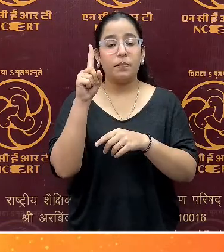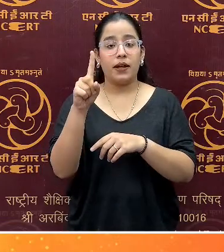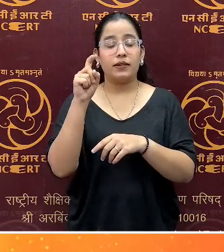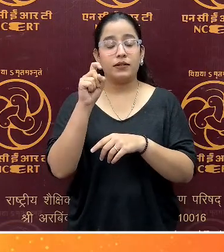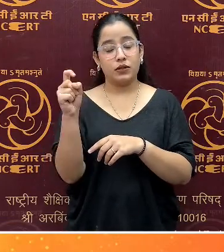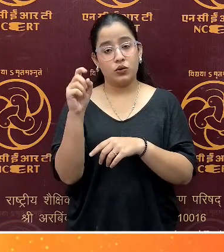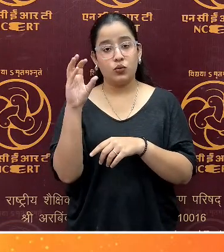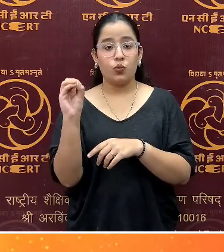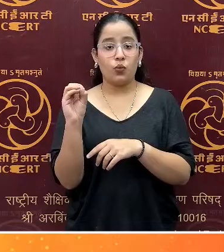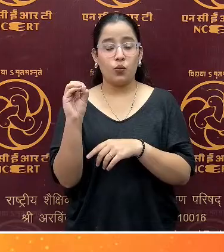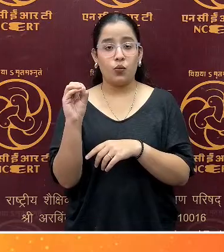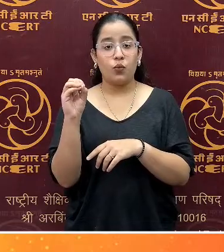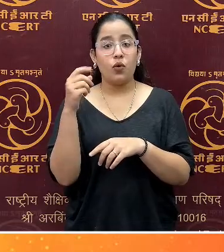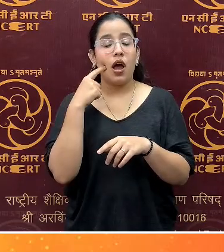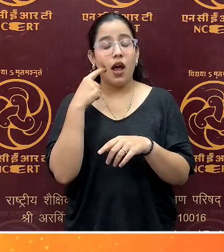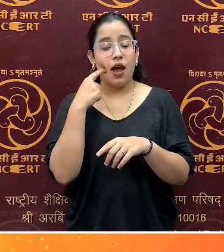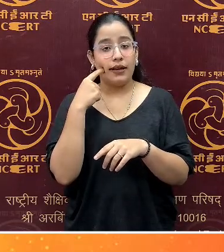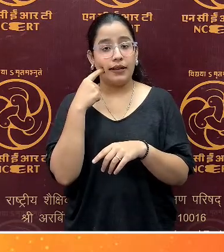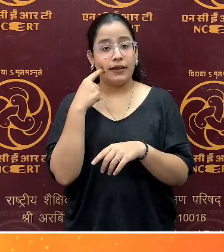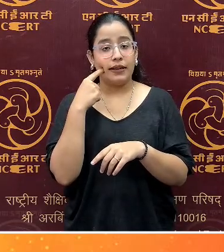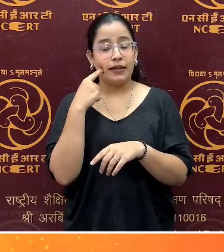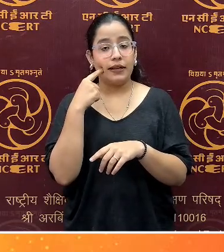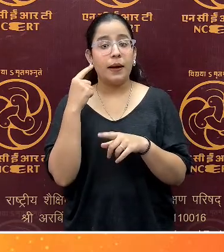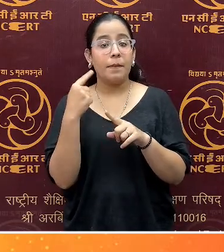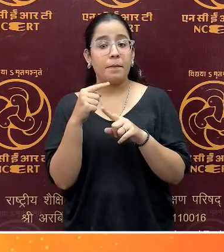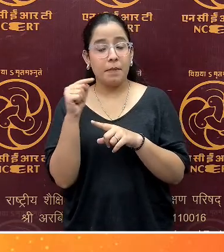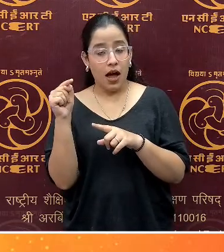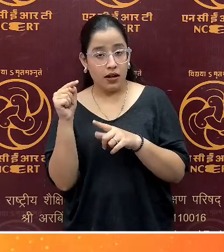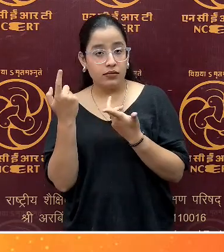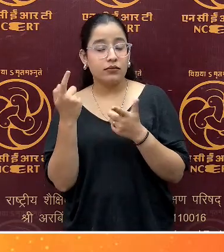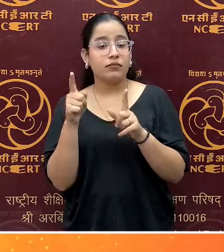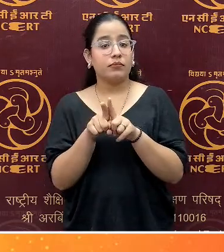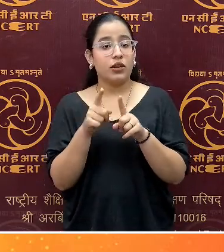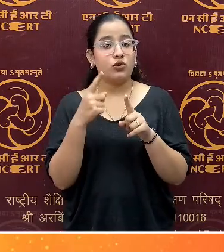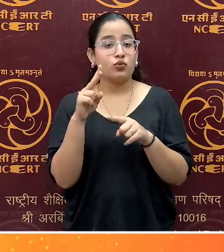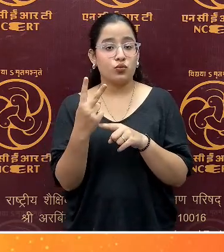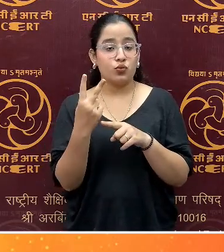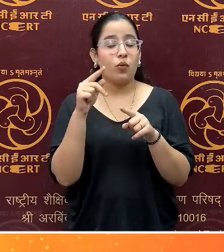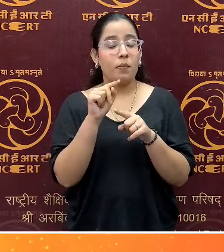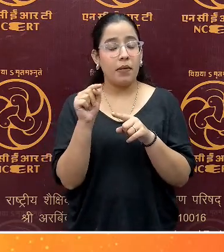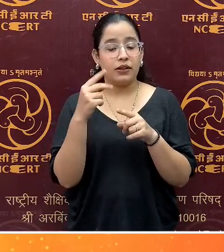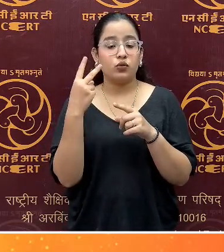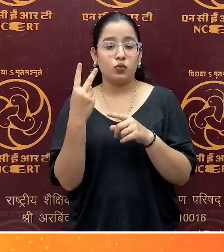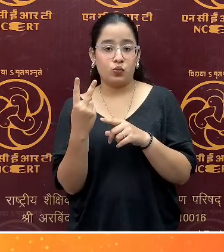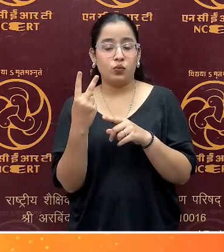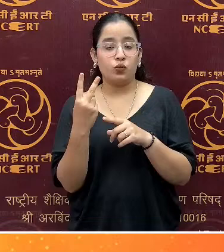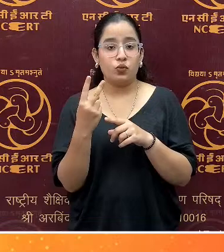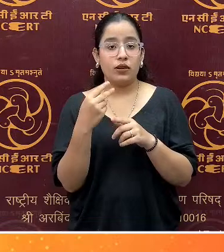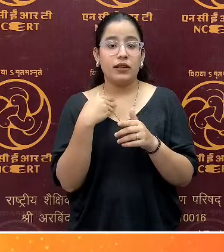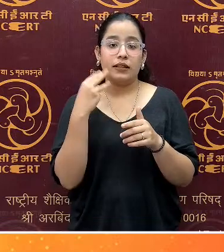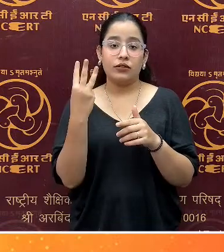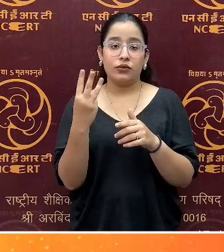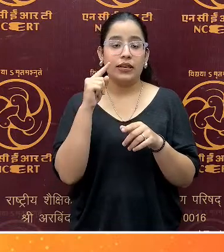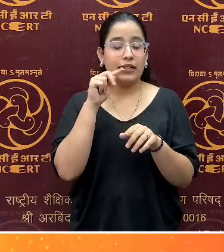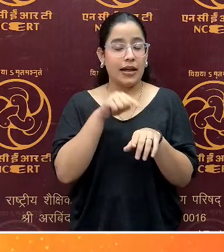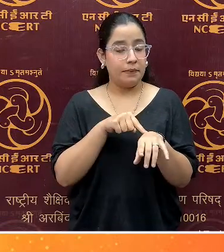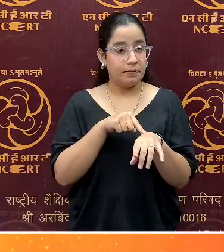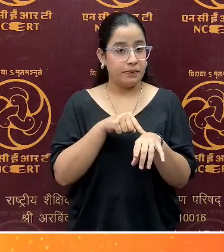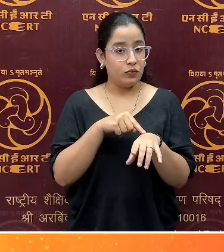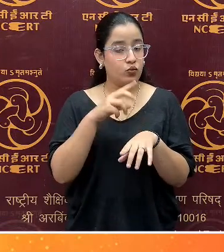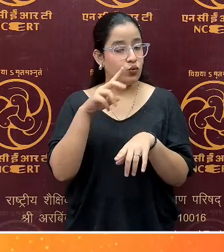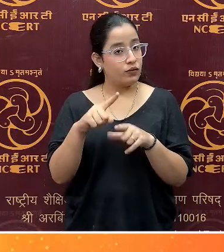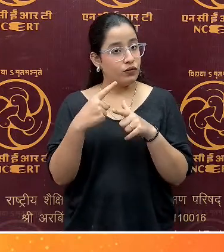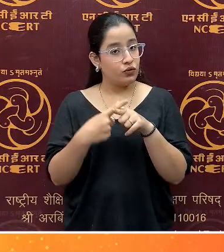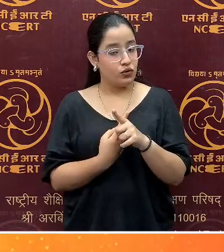is 1 I bar plus 2 minus of minus, that is giving us 3 times of